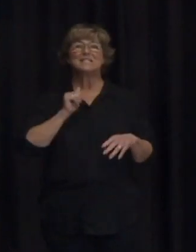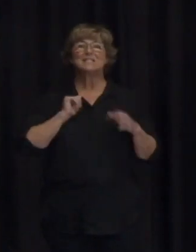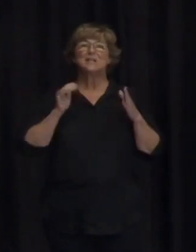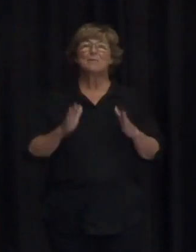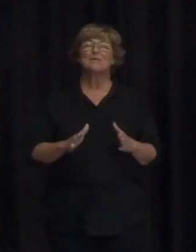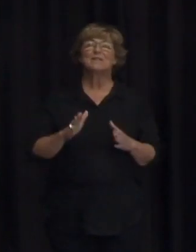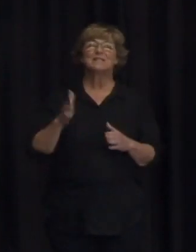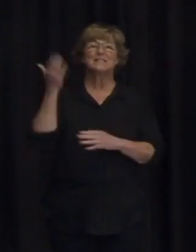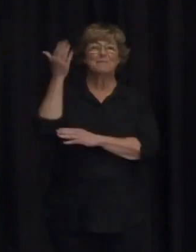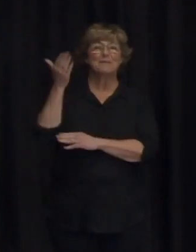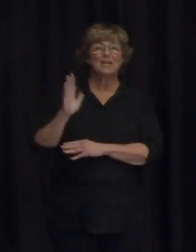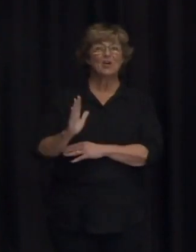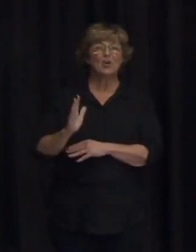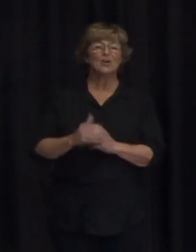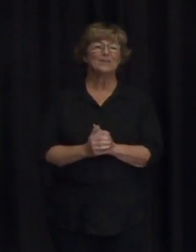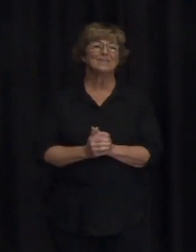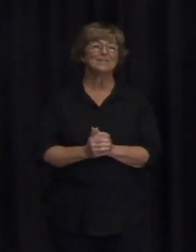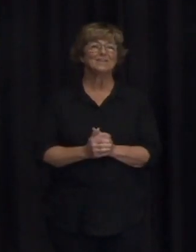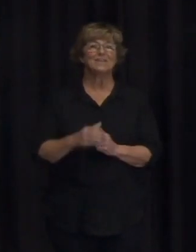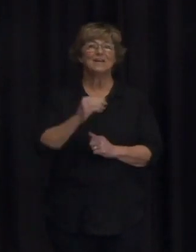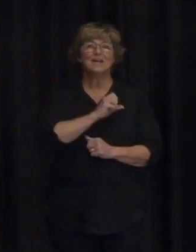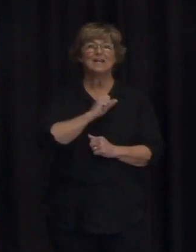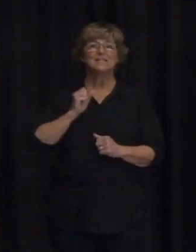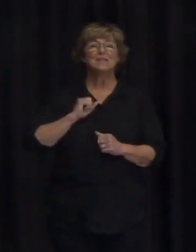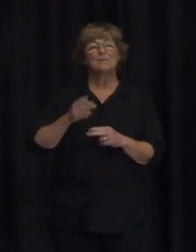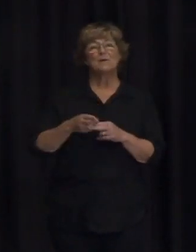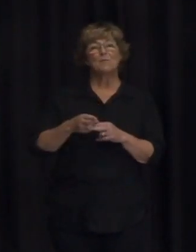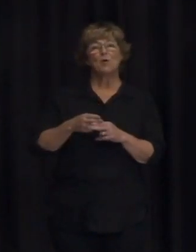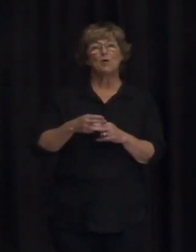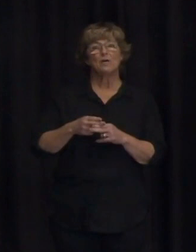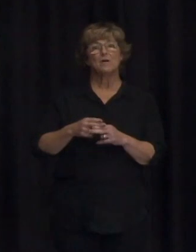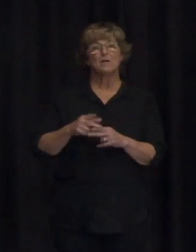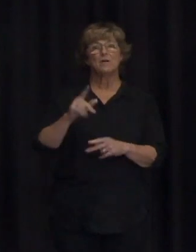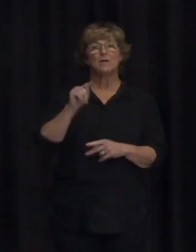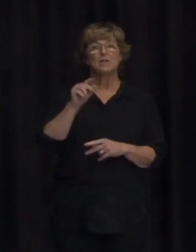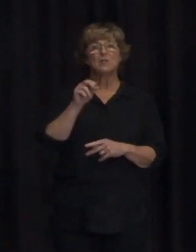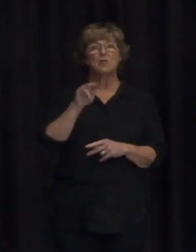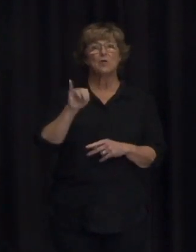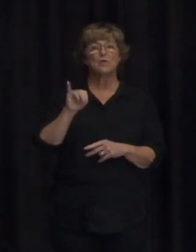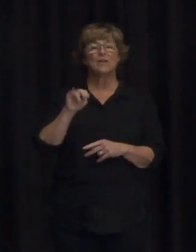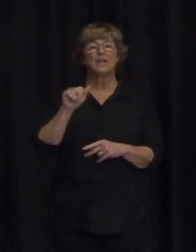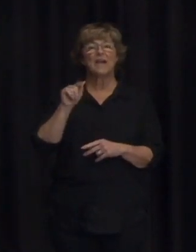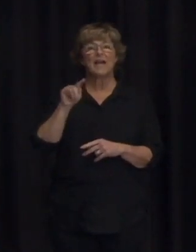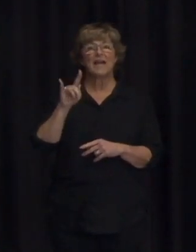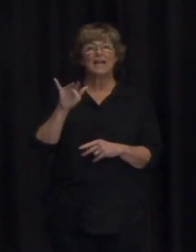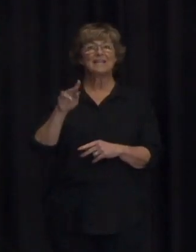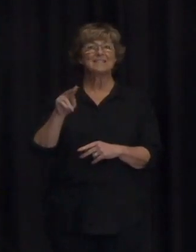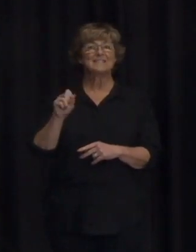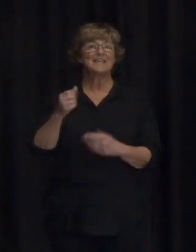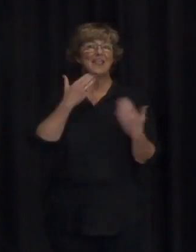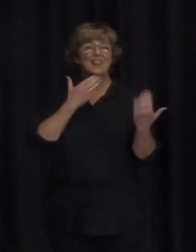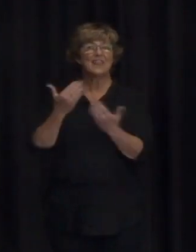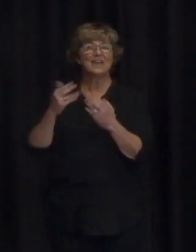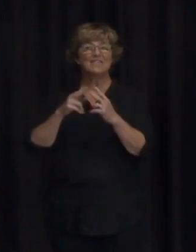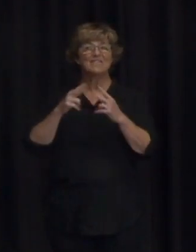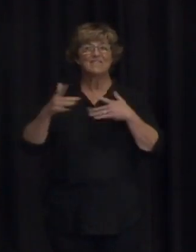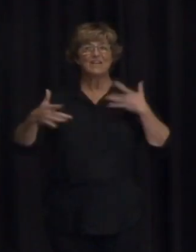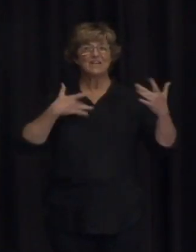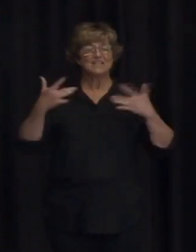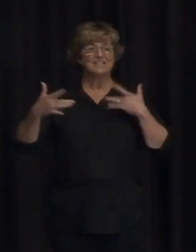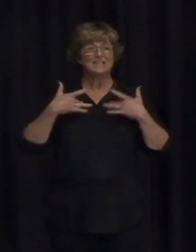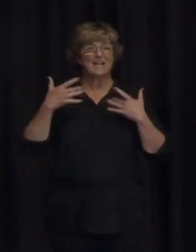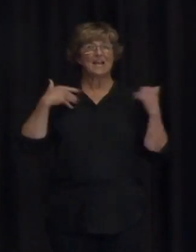Rendon, and Senator Pro Tem, Tony Atkins. So again, very, very excited to